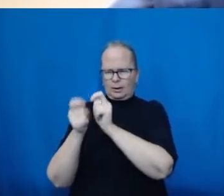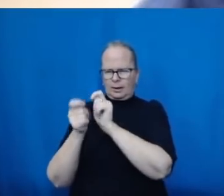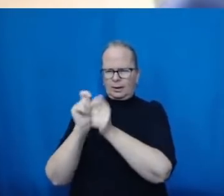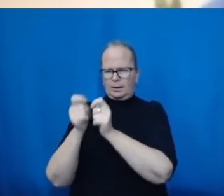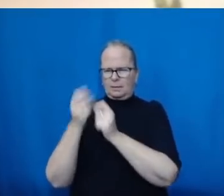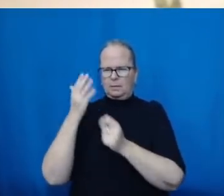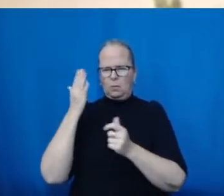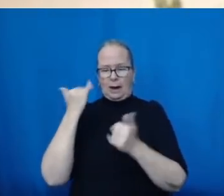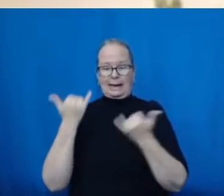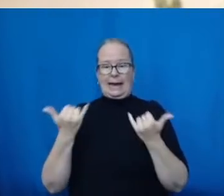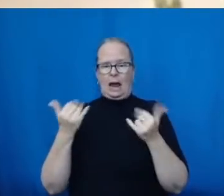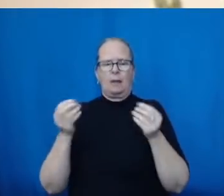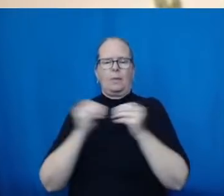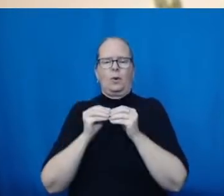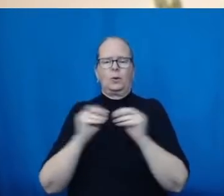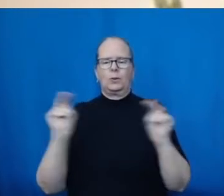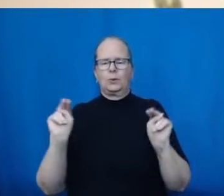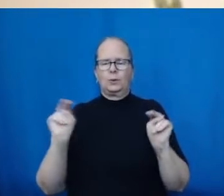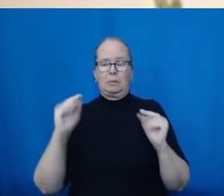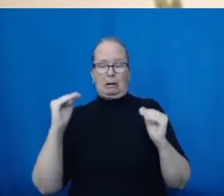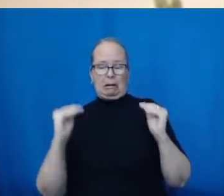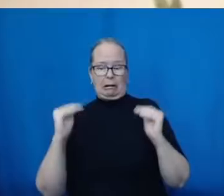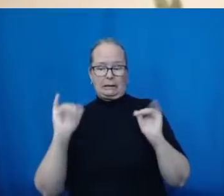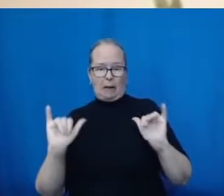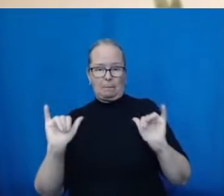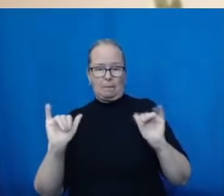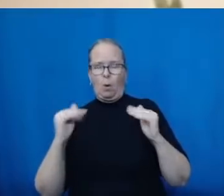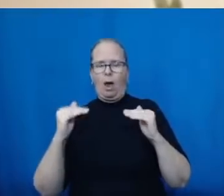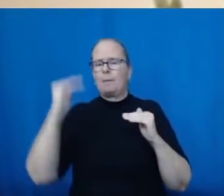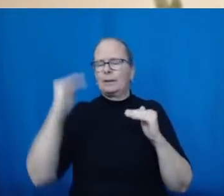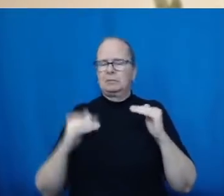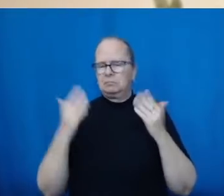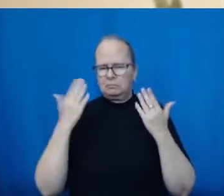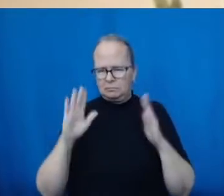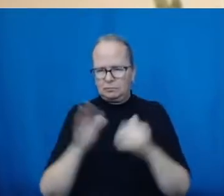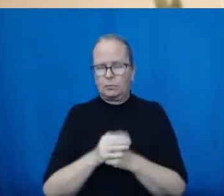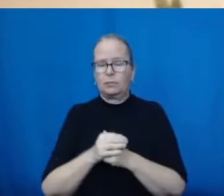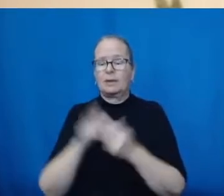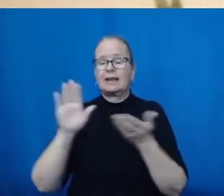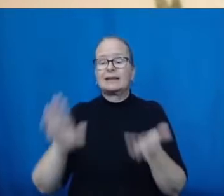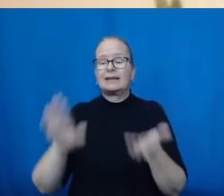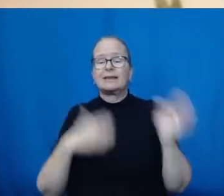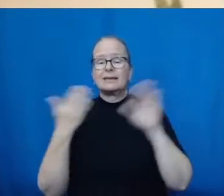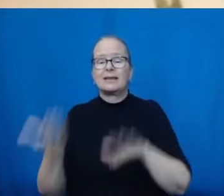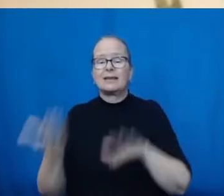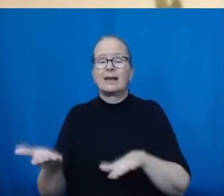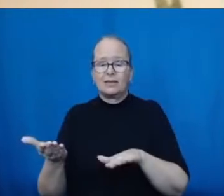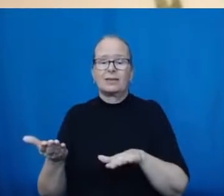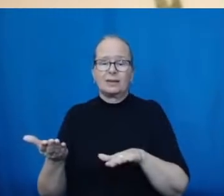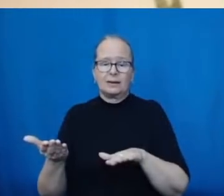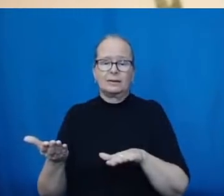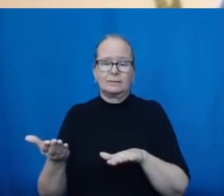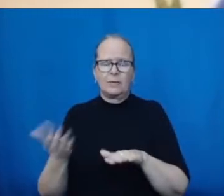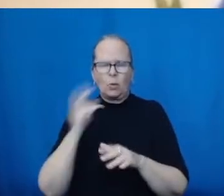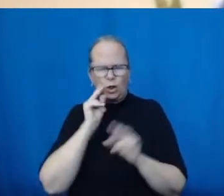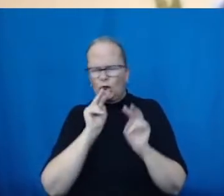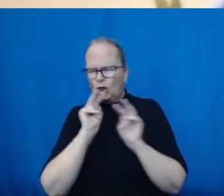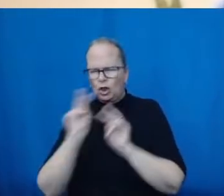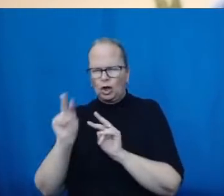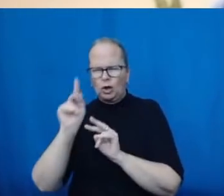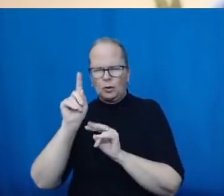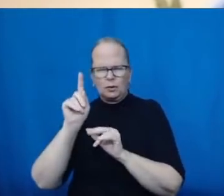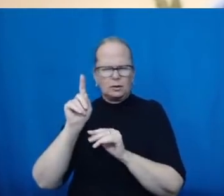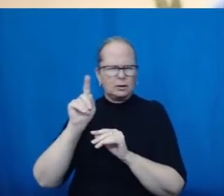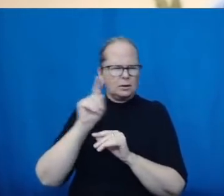Deaths. Let me just quickly go to that. See, I'm running the numbers as we go. That's live action for you here.